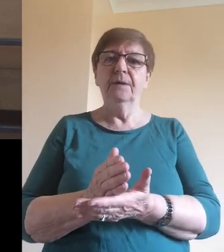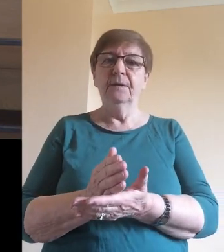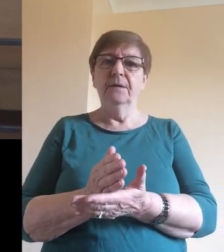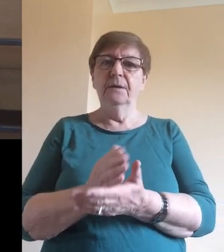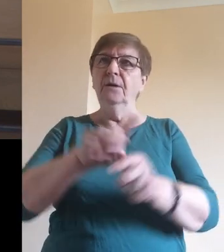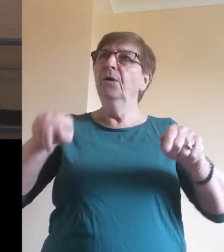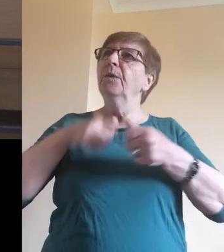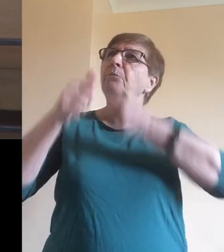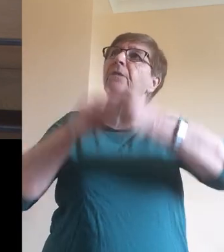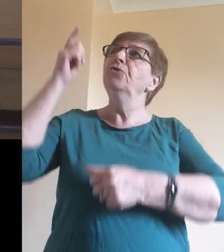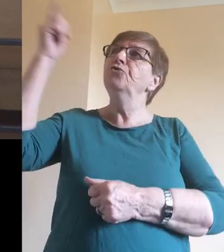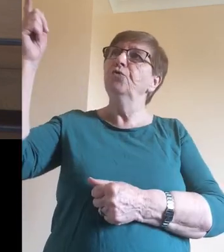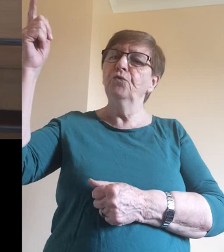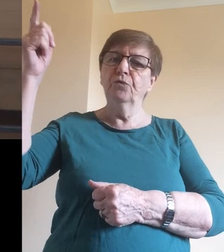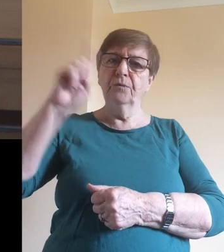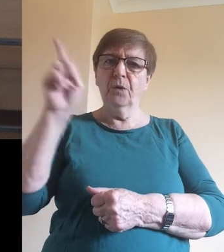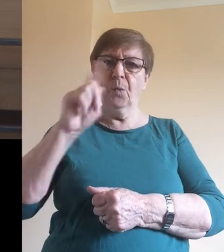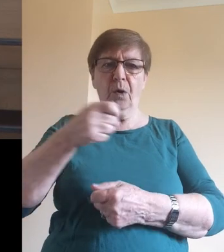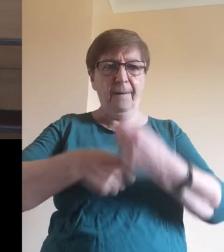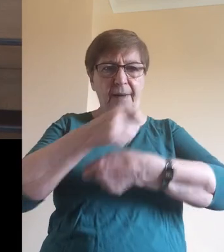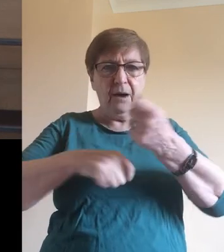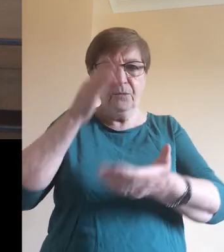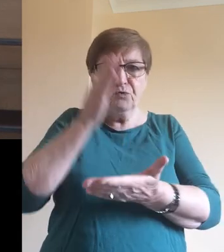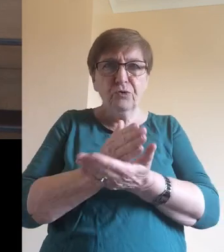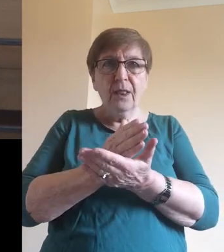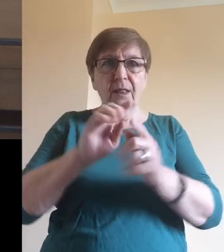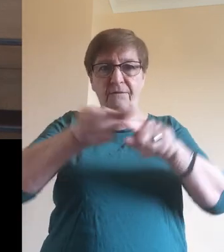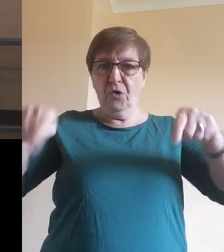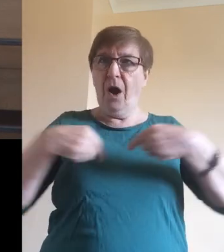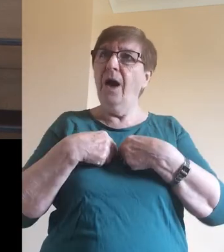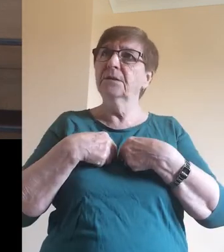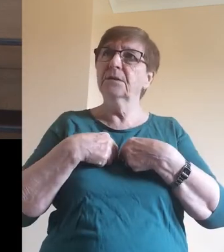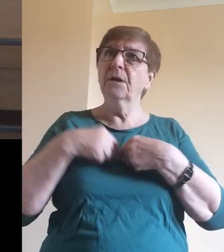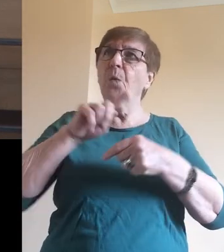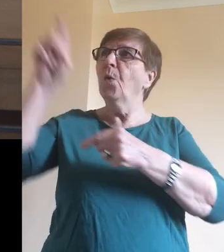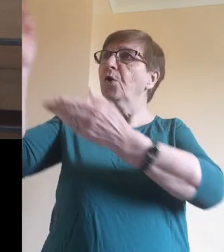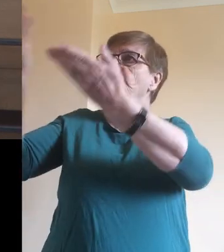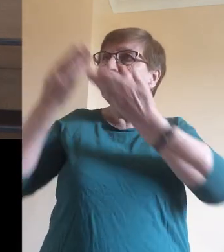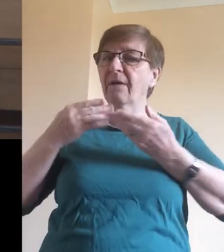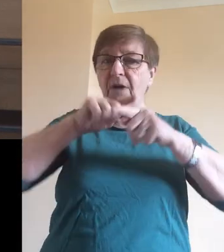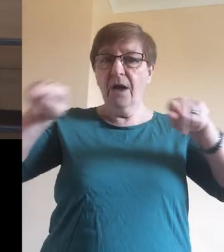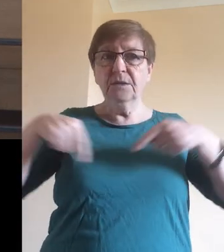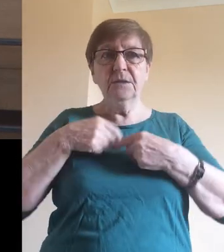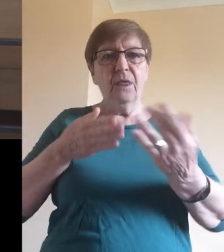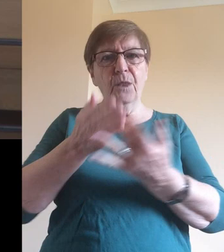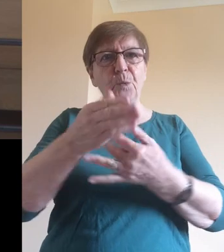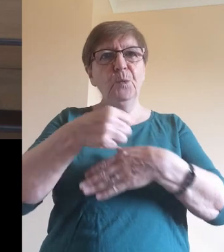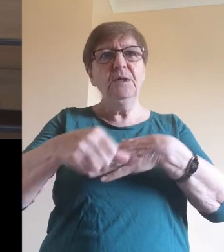We praise you for what becomes real for us through Easter, what is brought to us and given us through Easter.